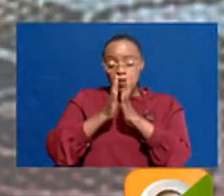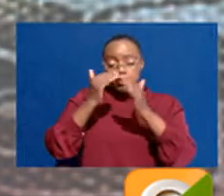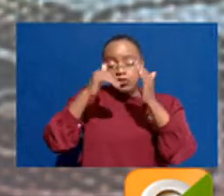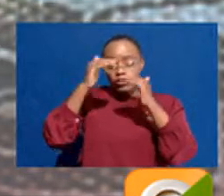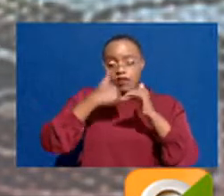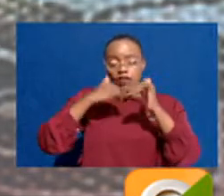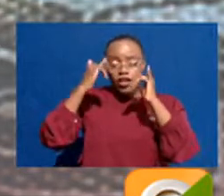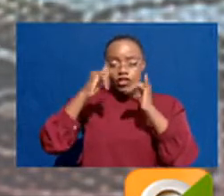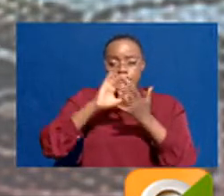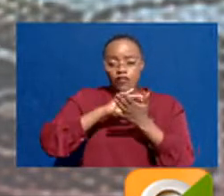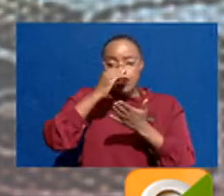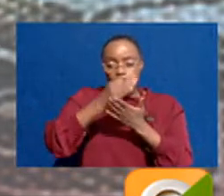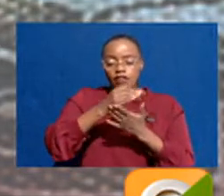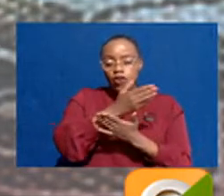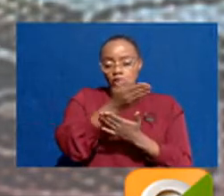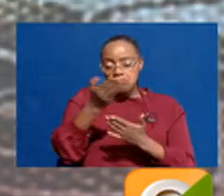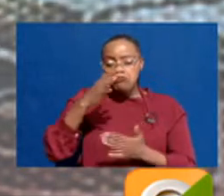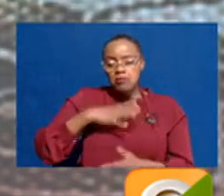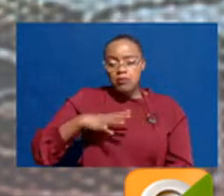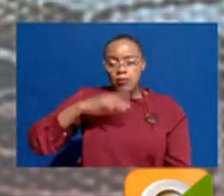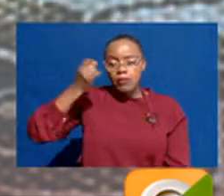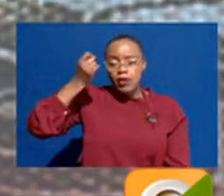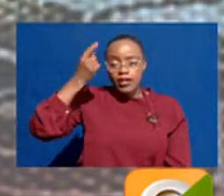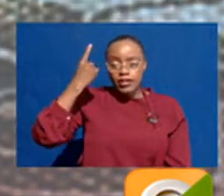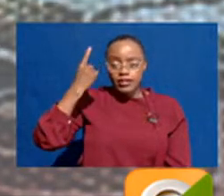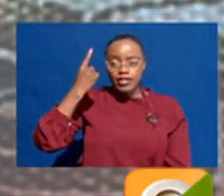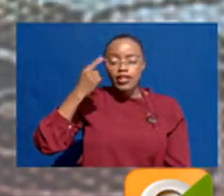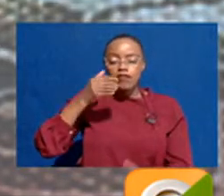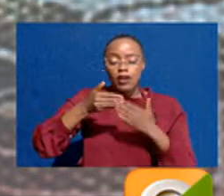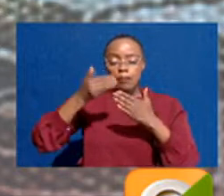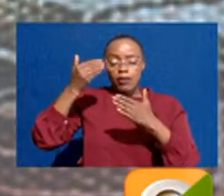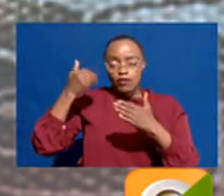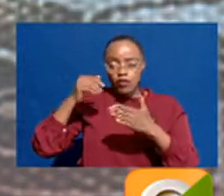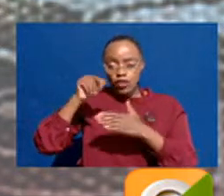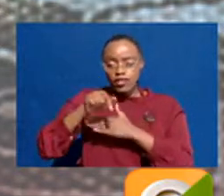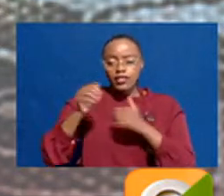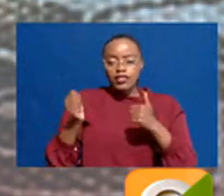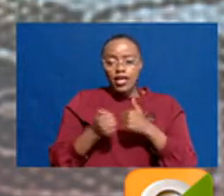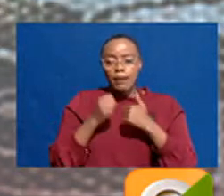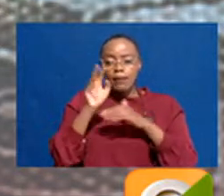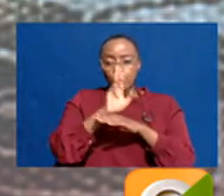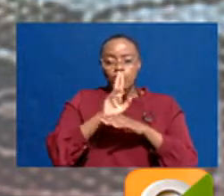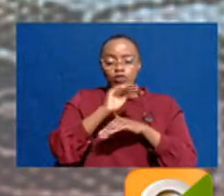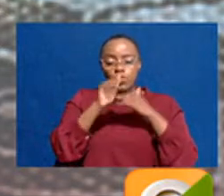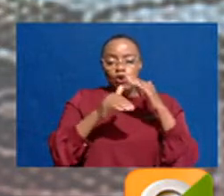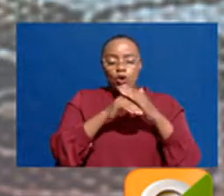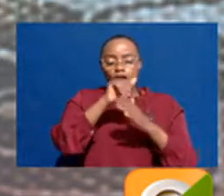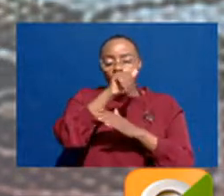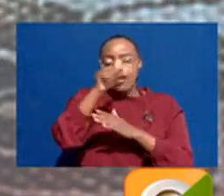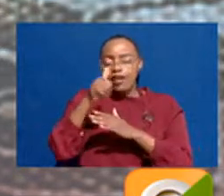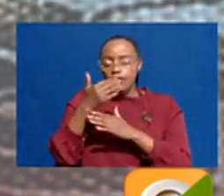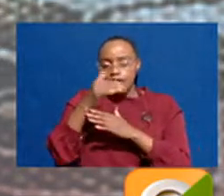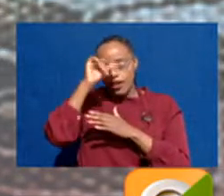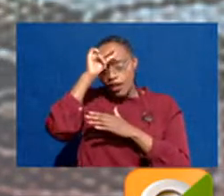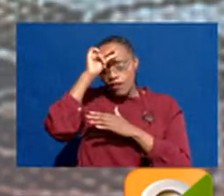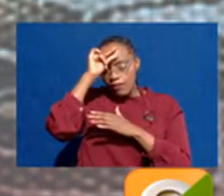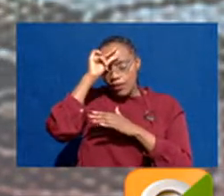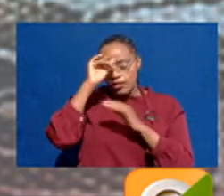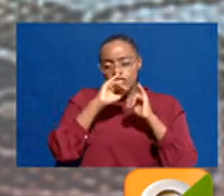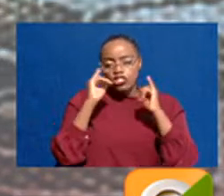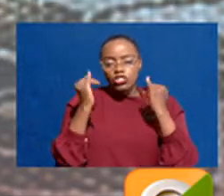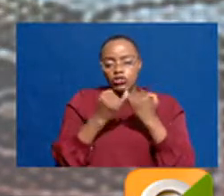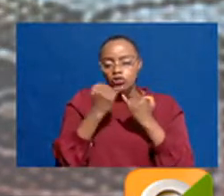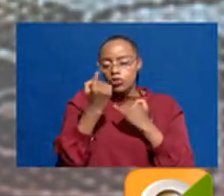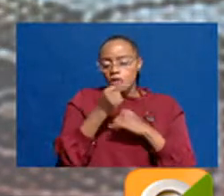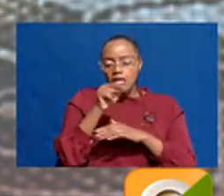sure everyone understands. Mm-hmm. Now, prior to that, and I'll use all other state corporations, it's not just public